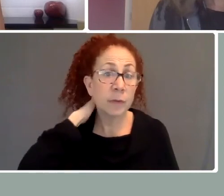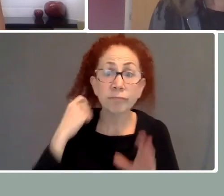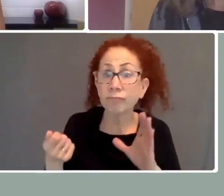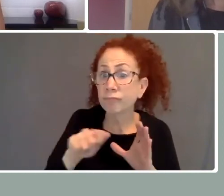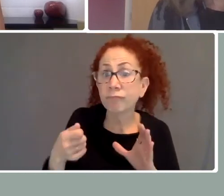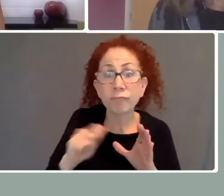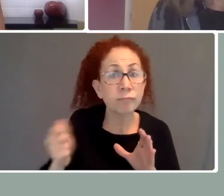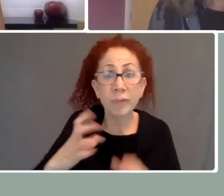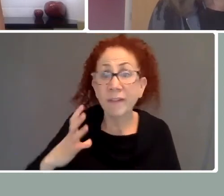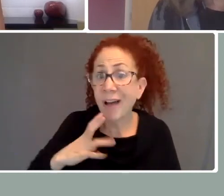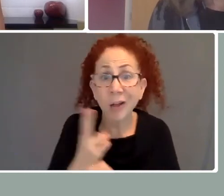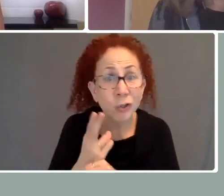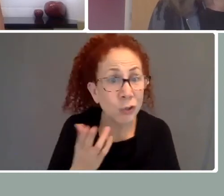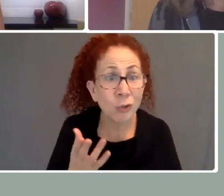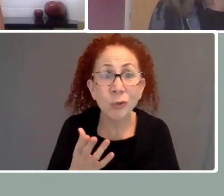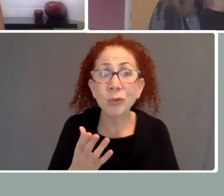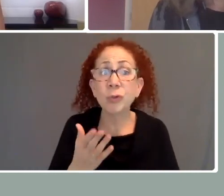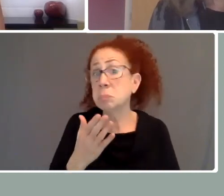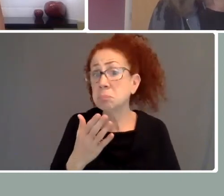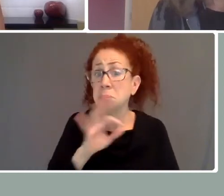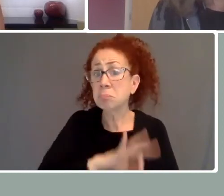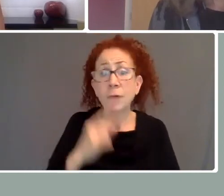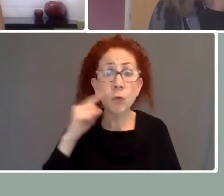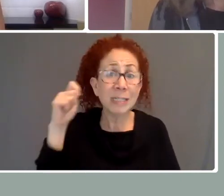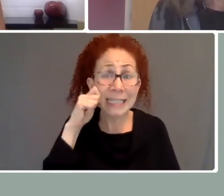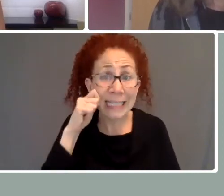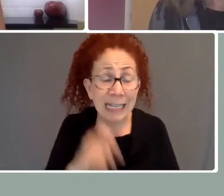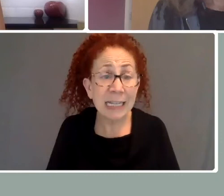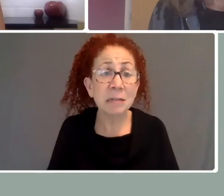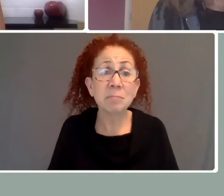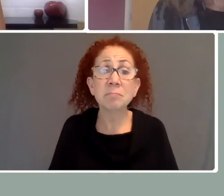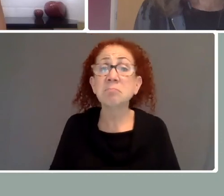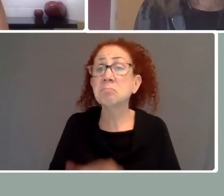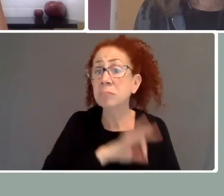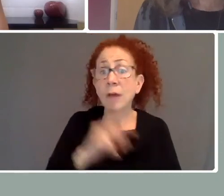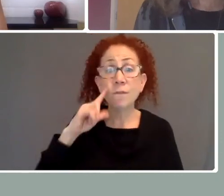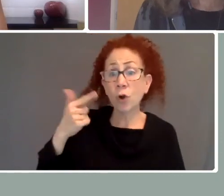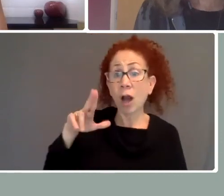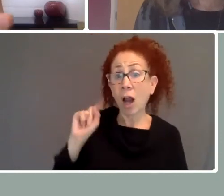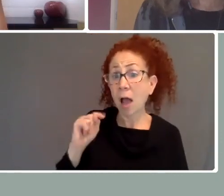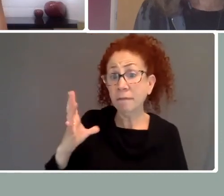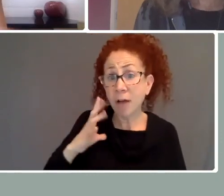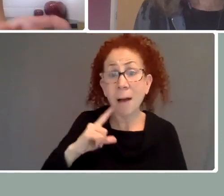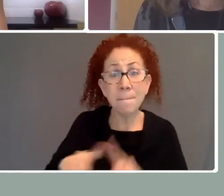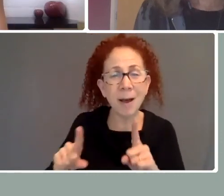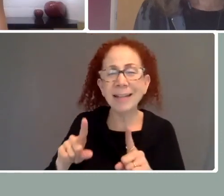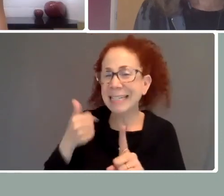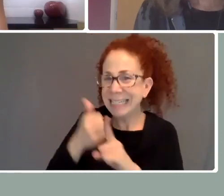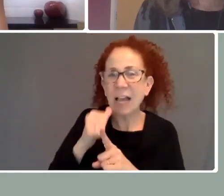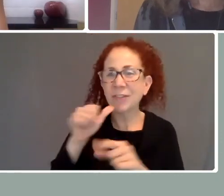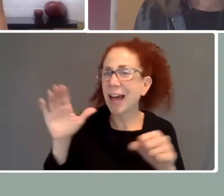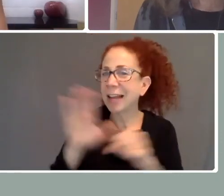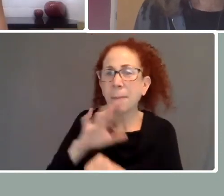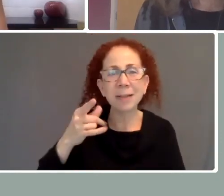to use. They might be helpful for your skin. They might even be helpful for your gut, but they're not a complete